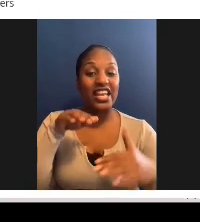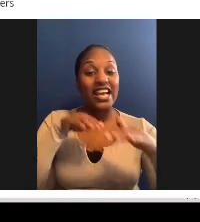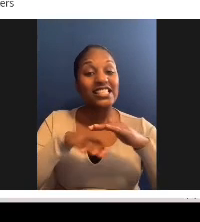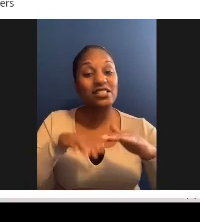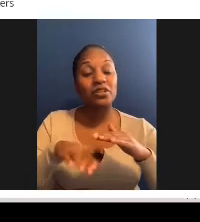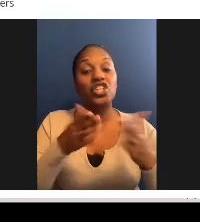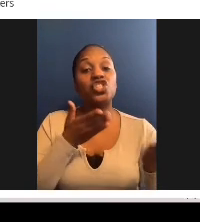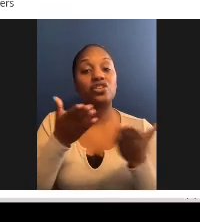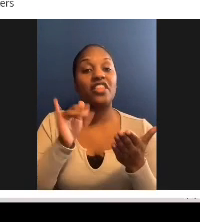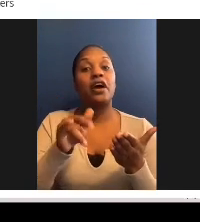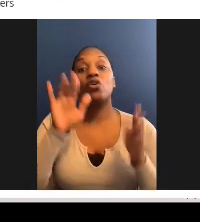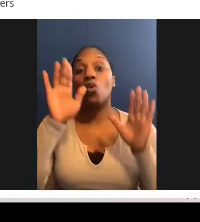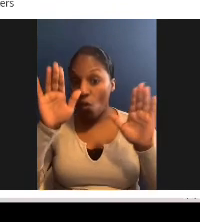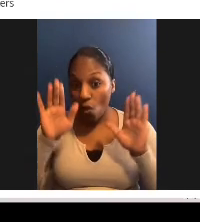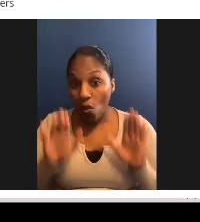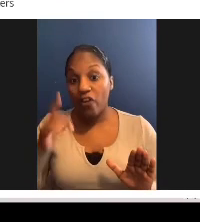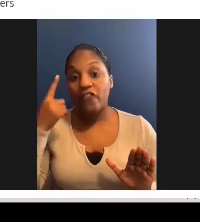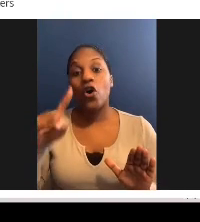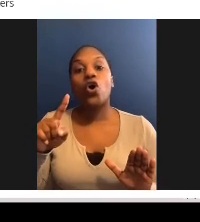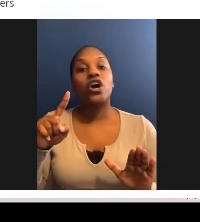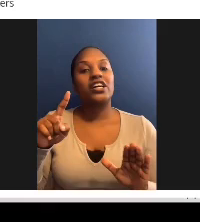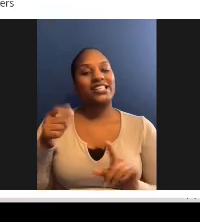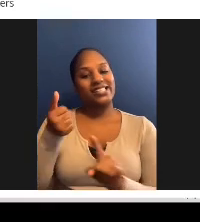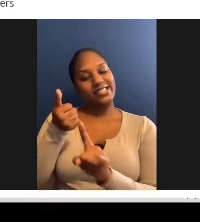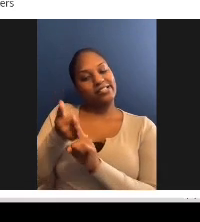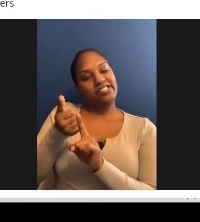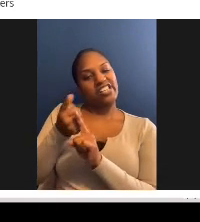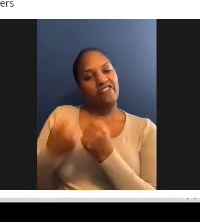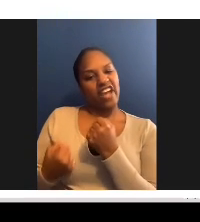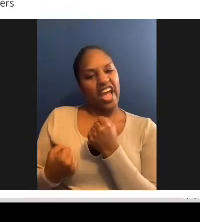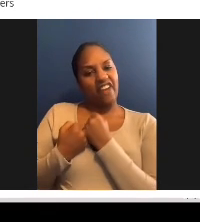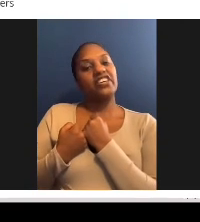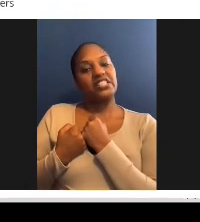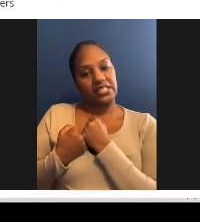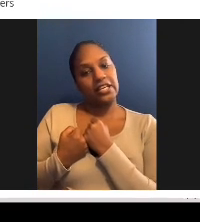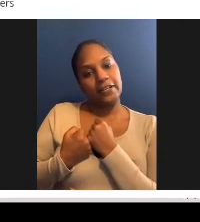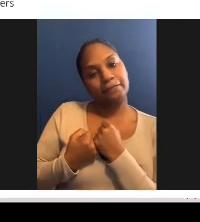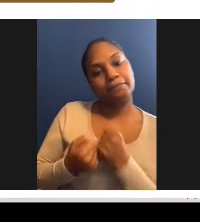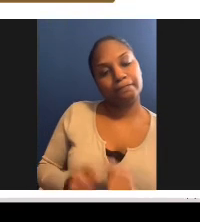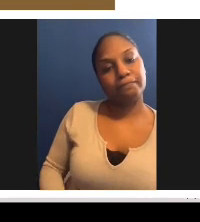services, which would be great for them for self-advocacy.